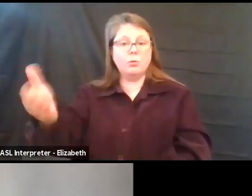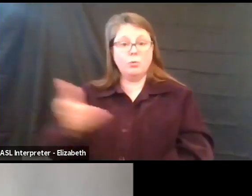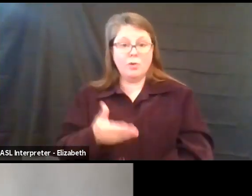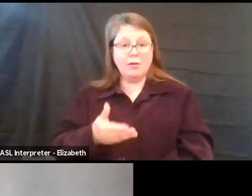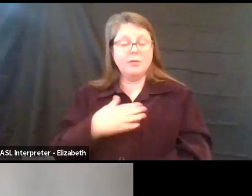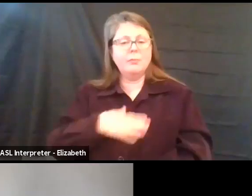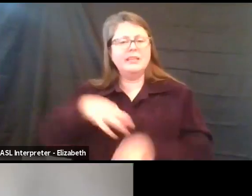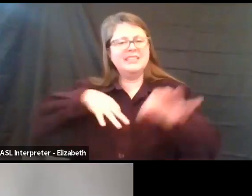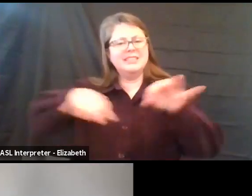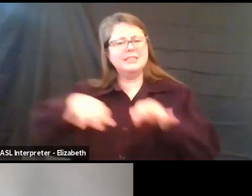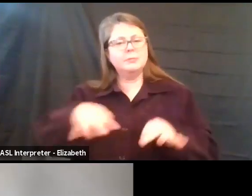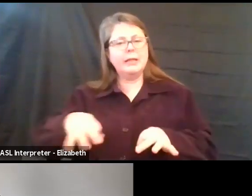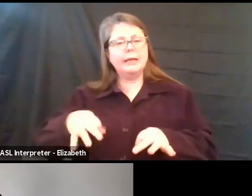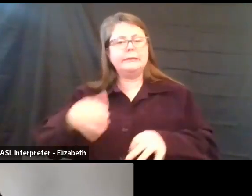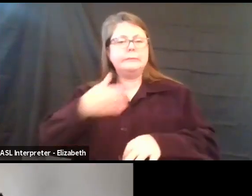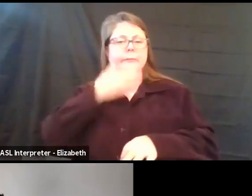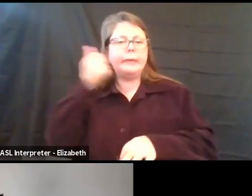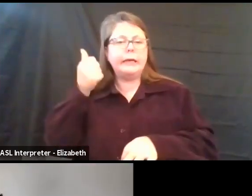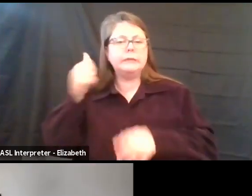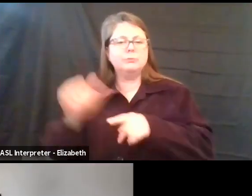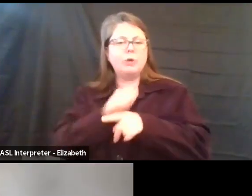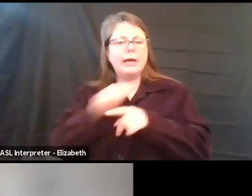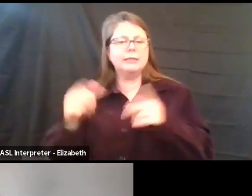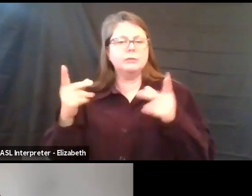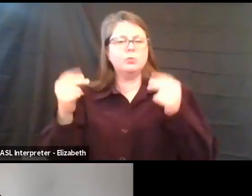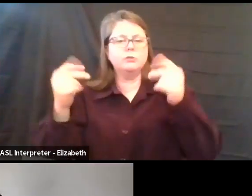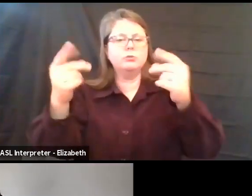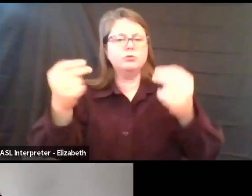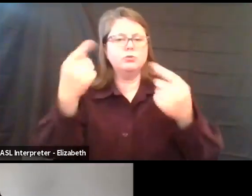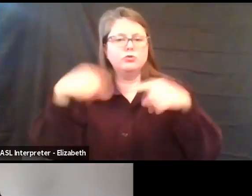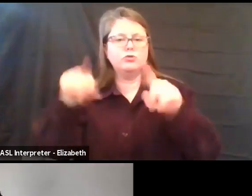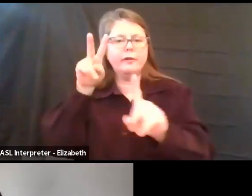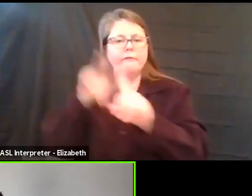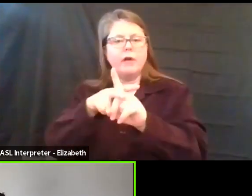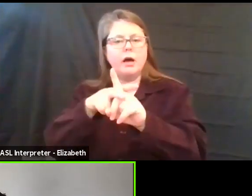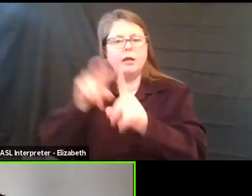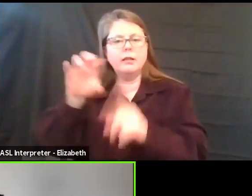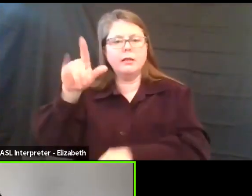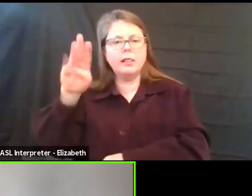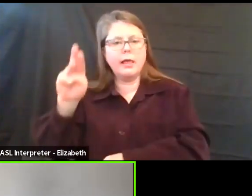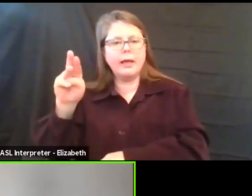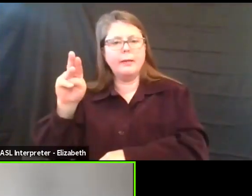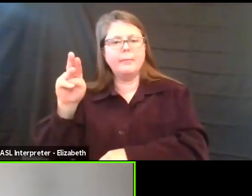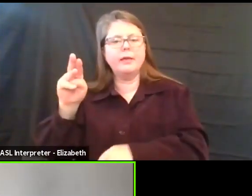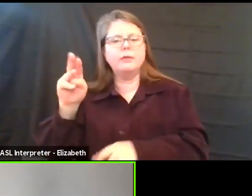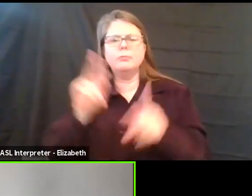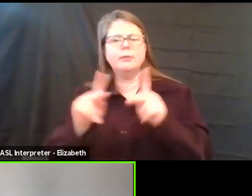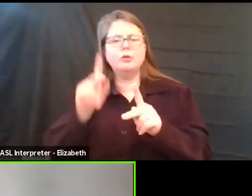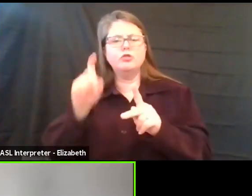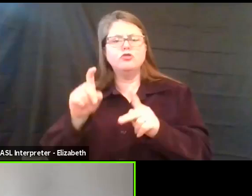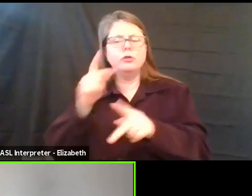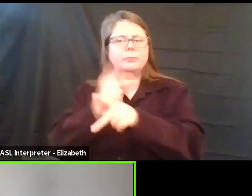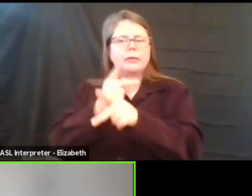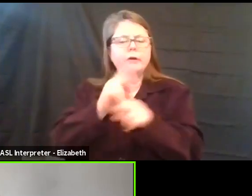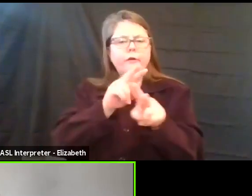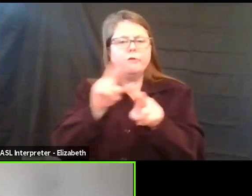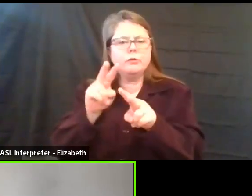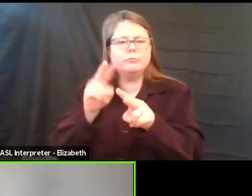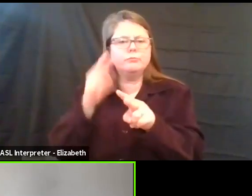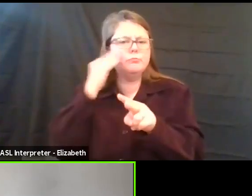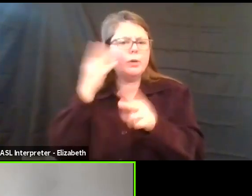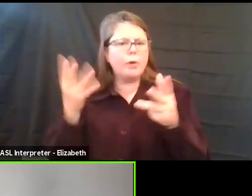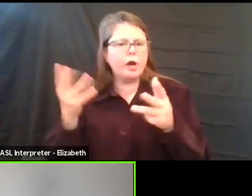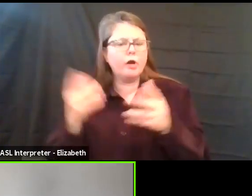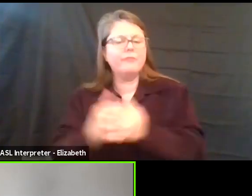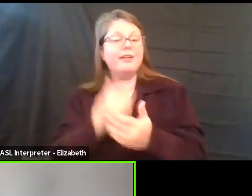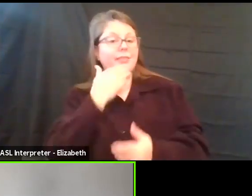things that individuals should be looking out for. Thank you, Representative Marsh. Yeah, as Ms. Marsh said,